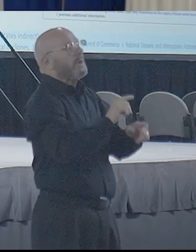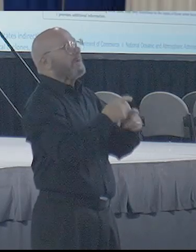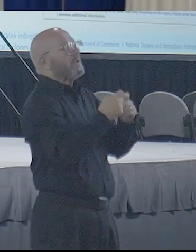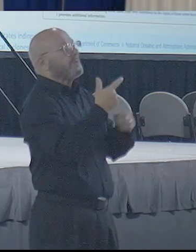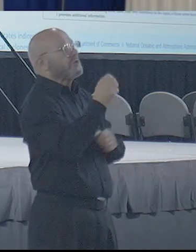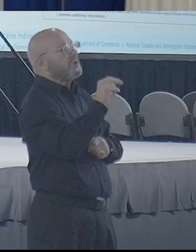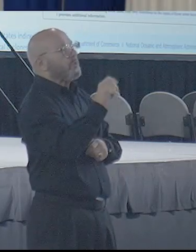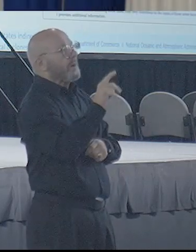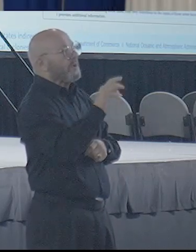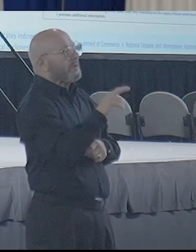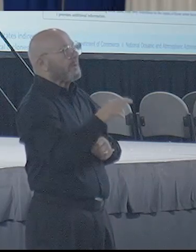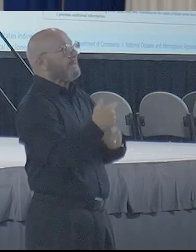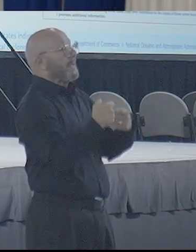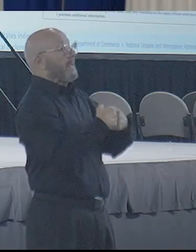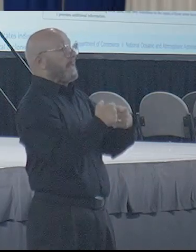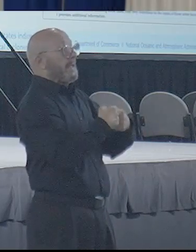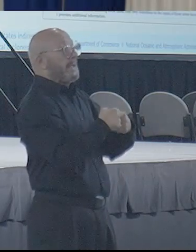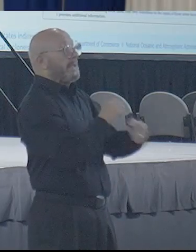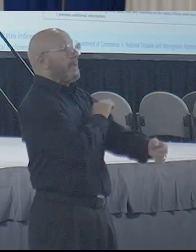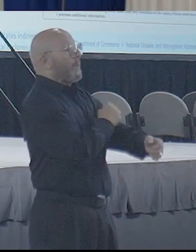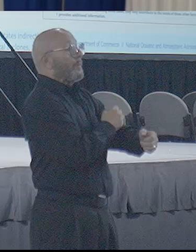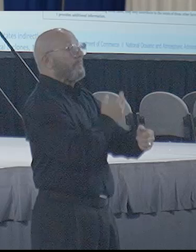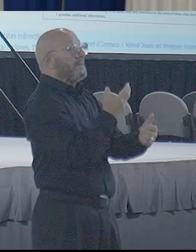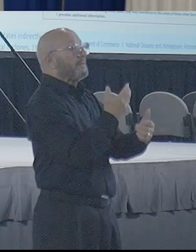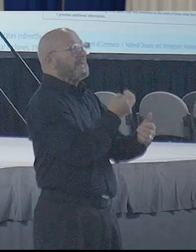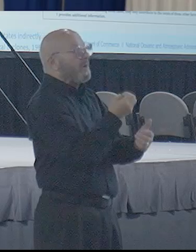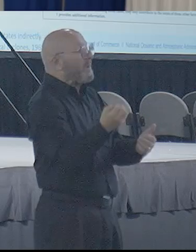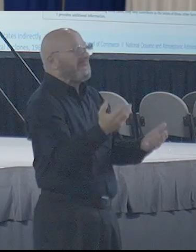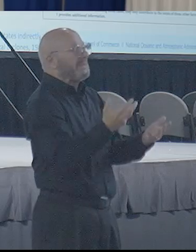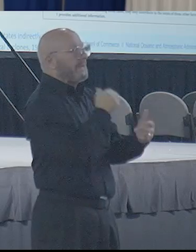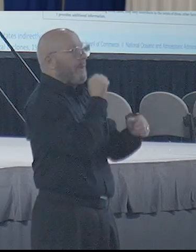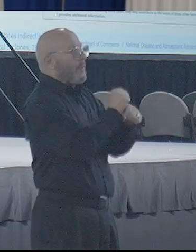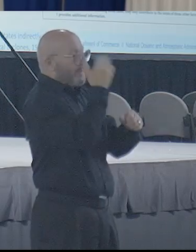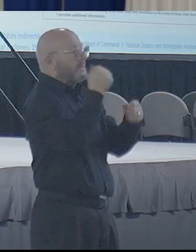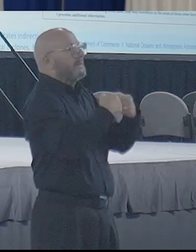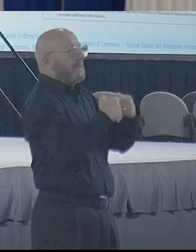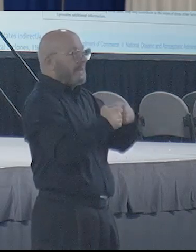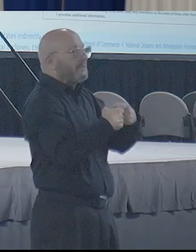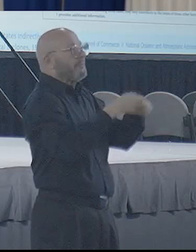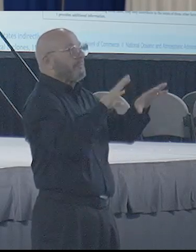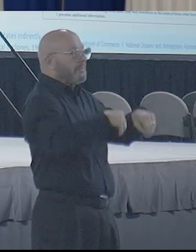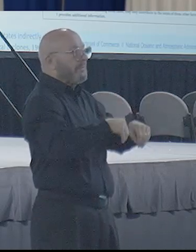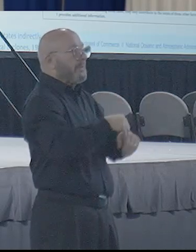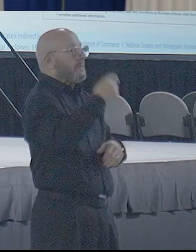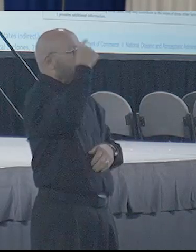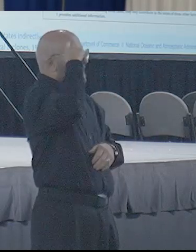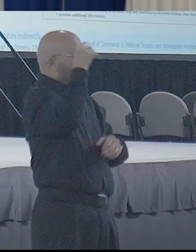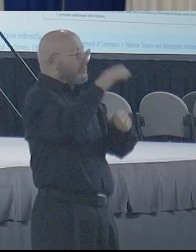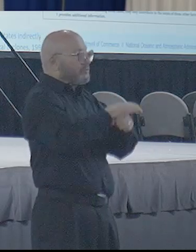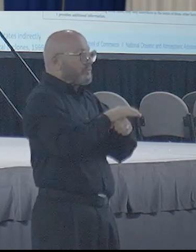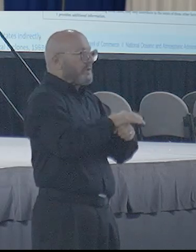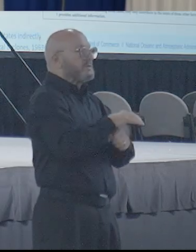can have medical equipment that is no longer working because of a power outage. The physical stress, the mental stress of a